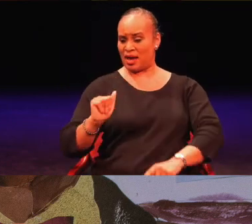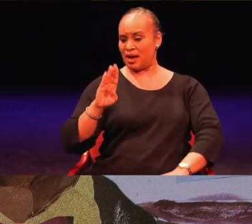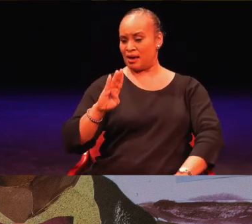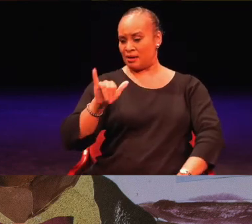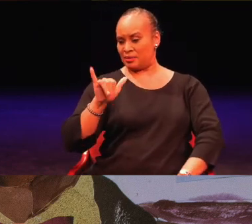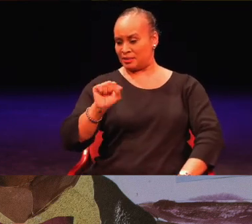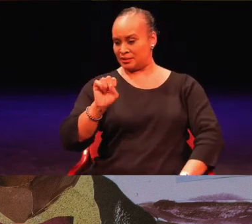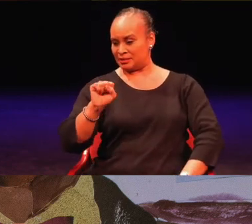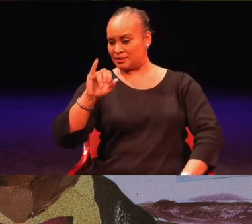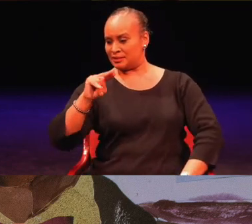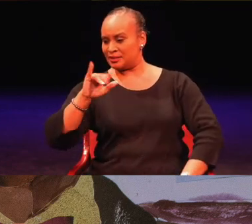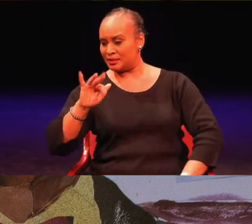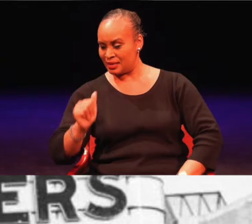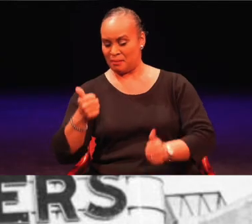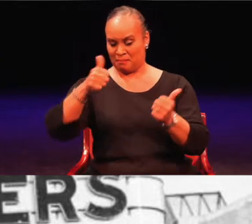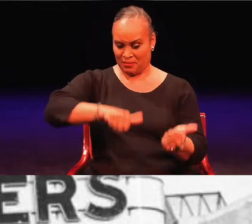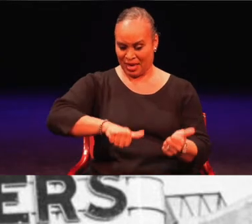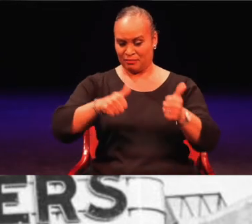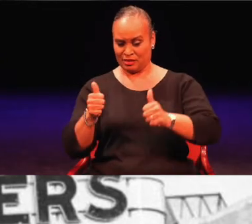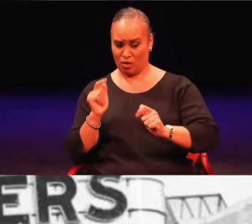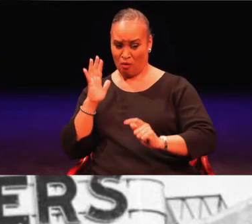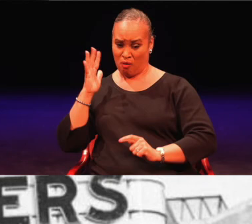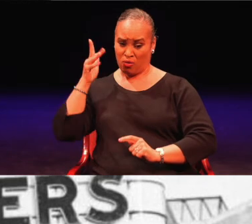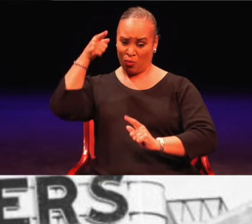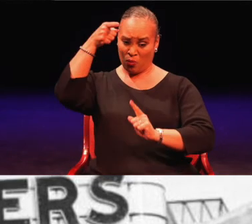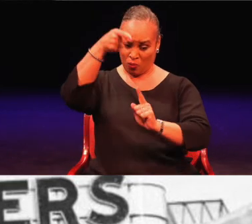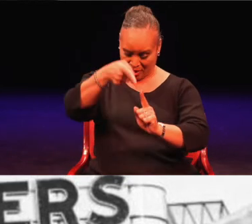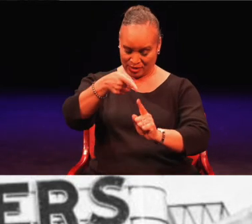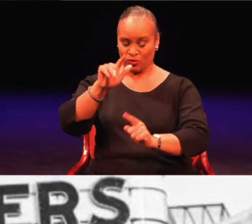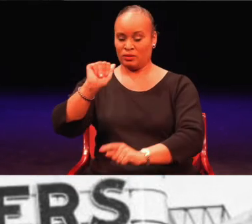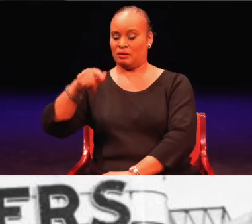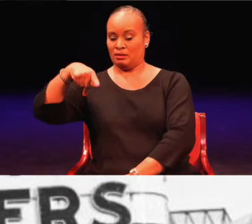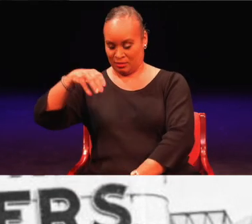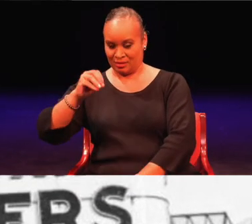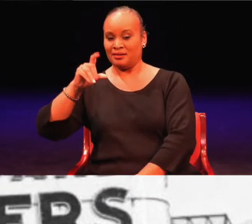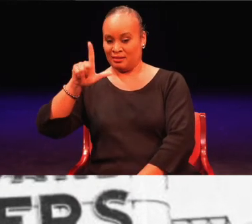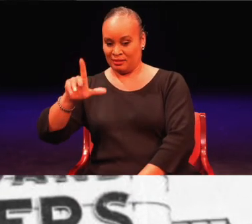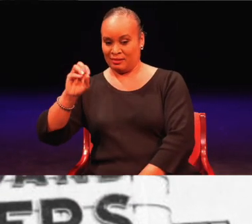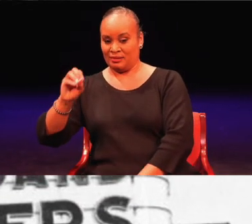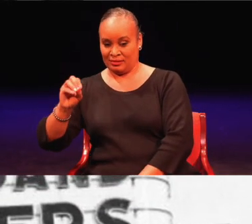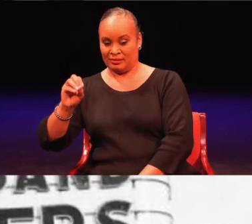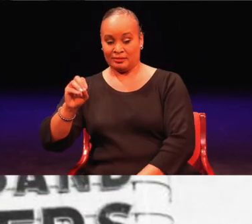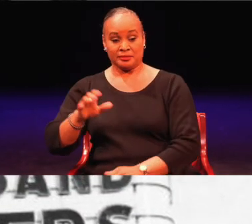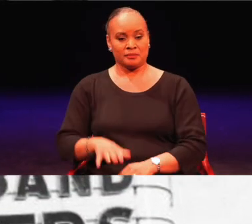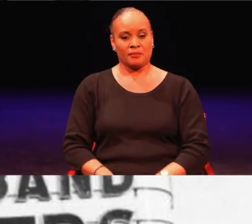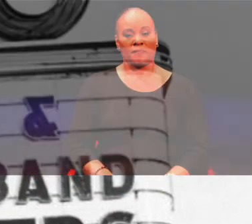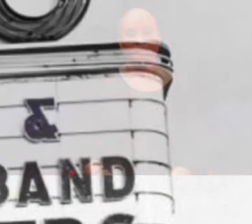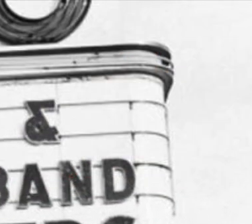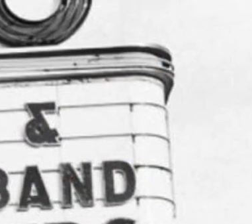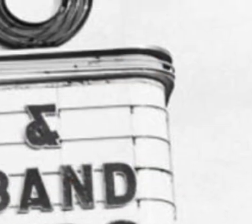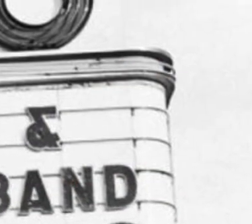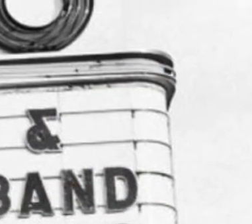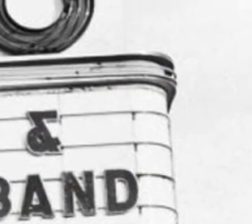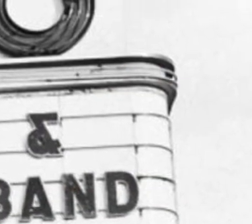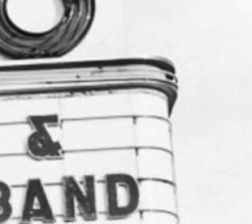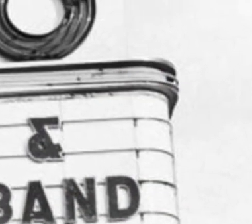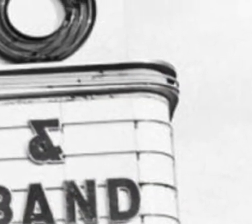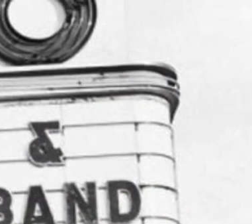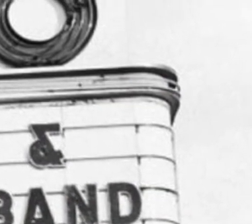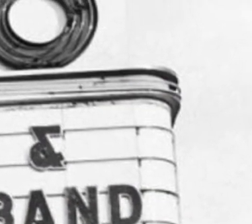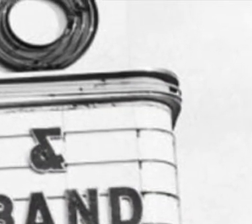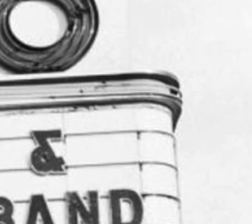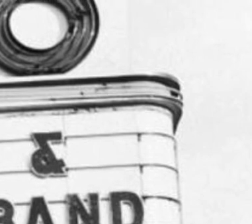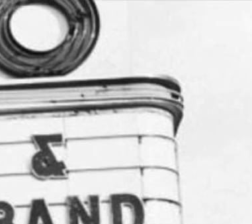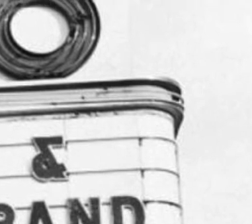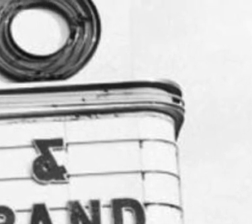Abyssinian Baptist to the Apollo. The following is Duke Ellington's own rhythmic impressions of the scenes and sounds